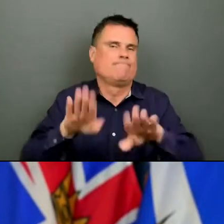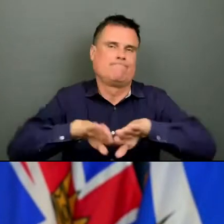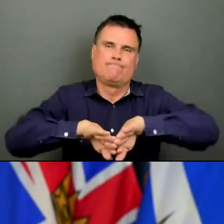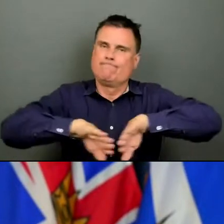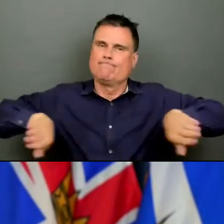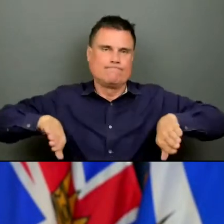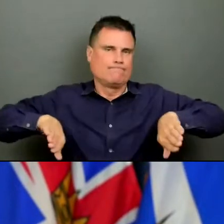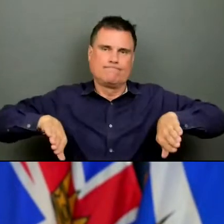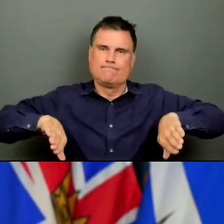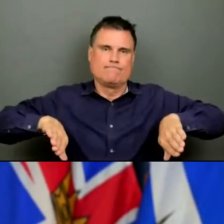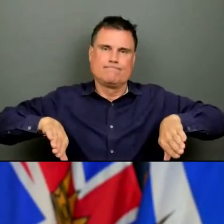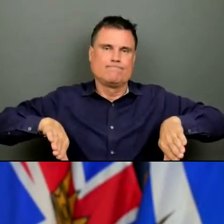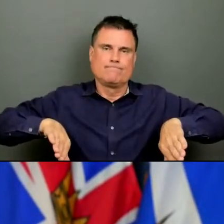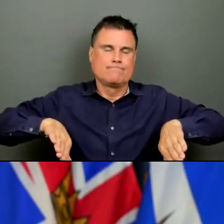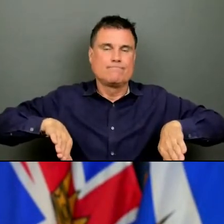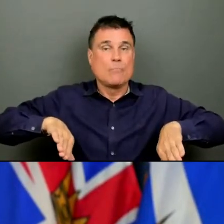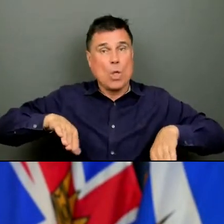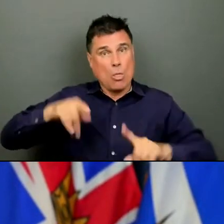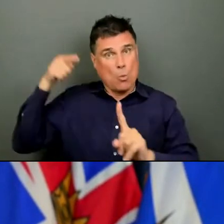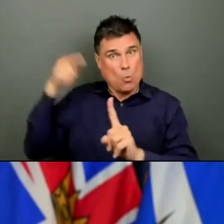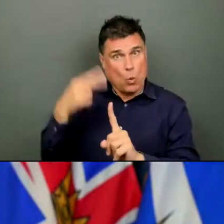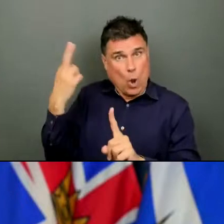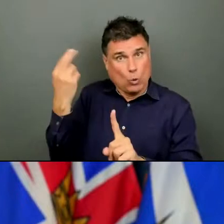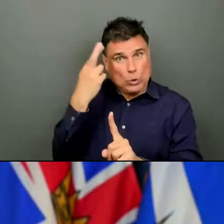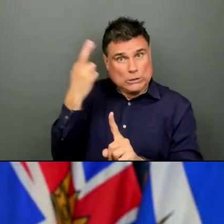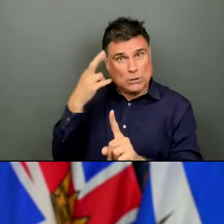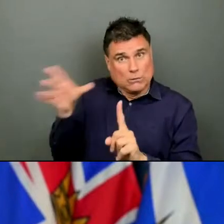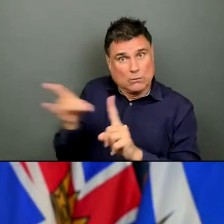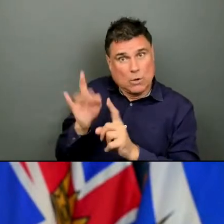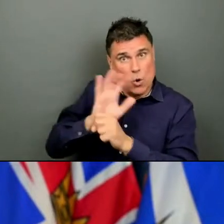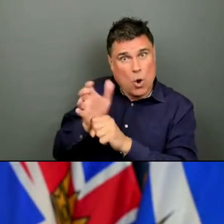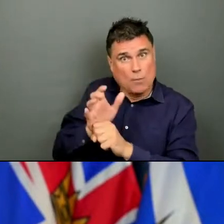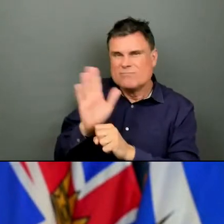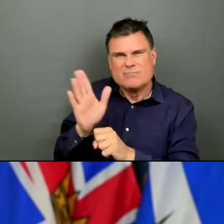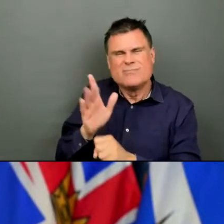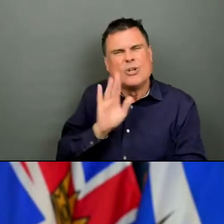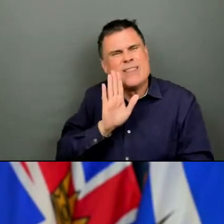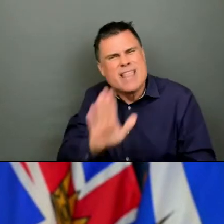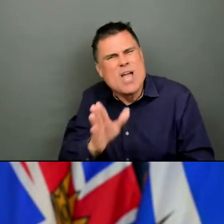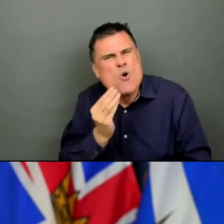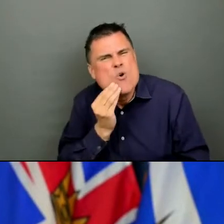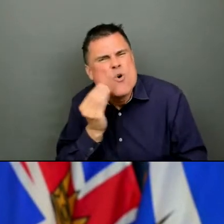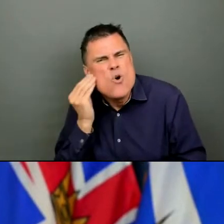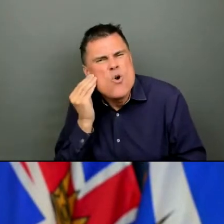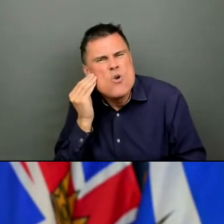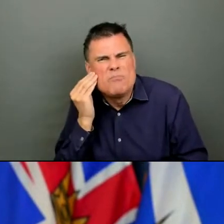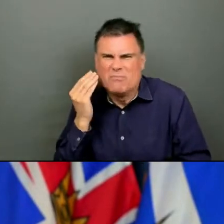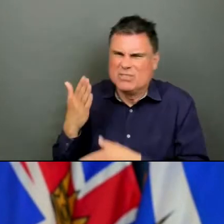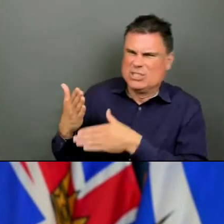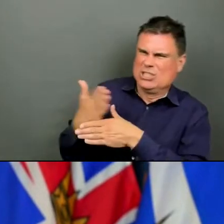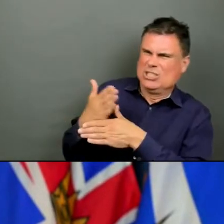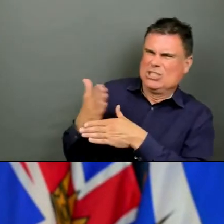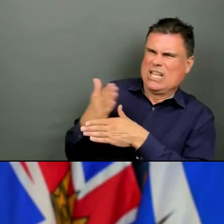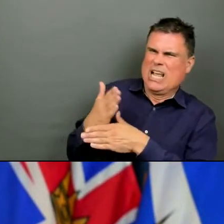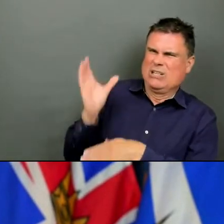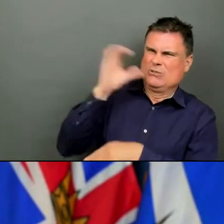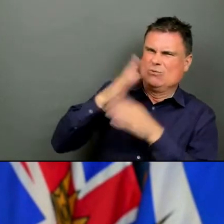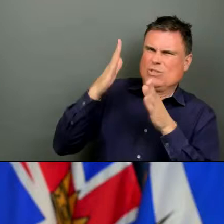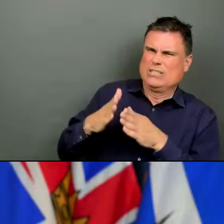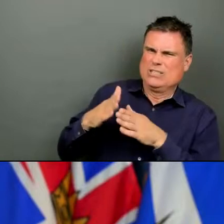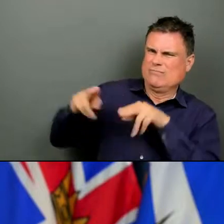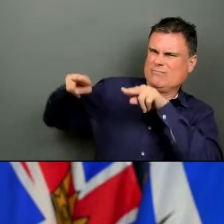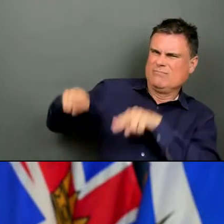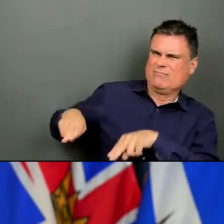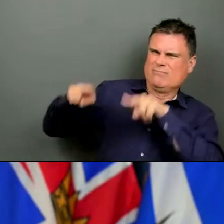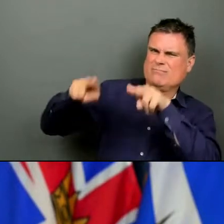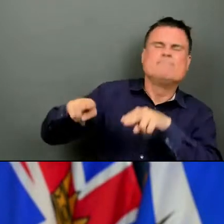of infection, but because these are people's homes, and having single bedrooms is a better approach.